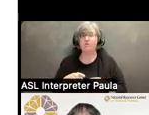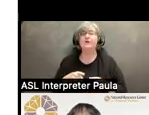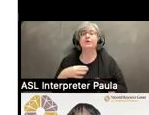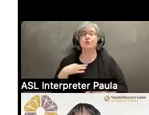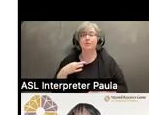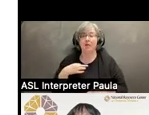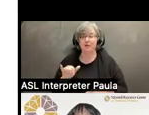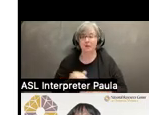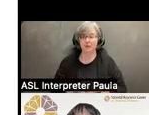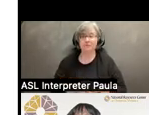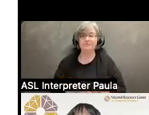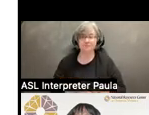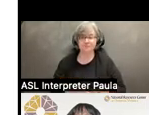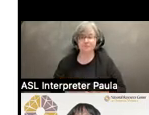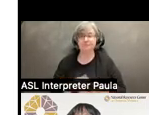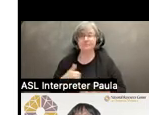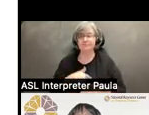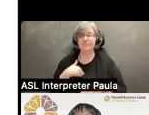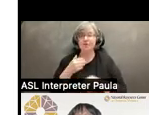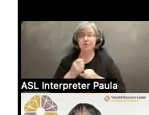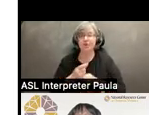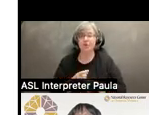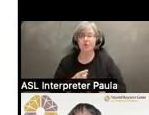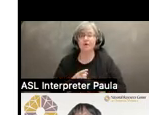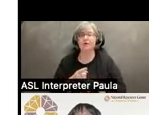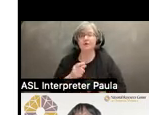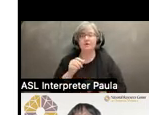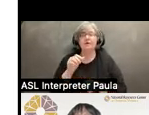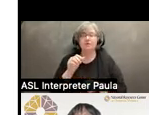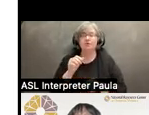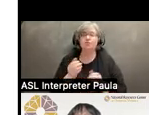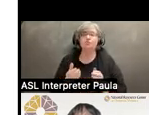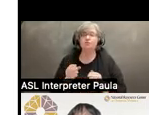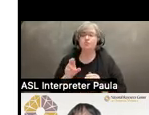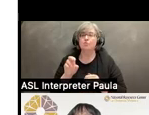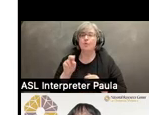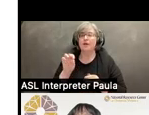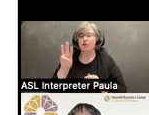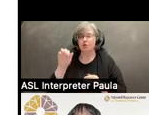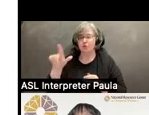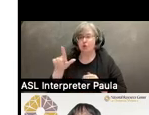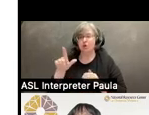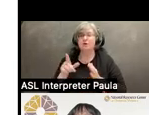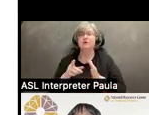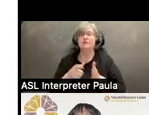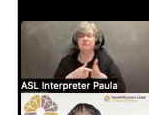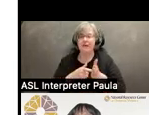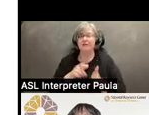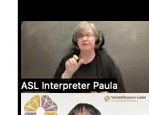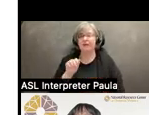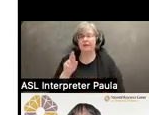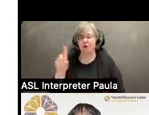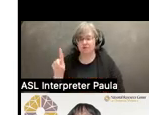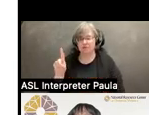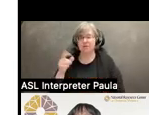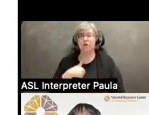the annual renewer demand, or the ARD amount that Kentucky was allowed to apply for. We applied for all of it between the